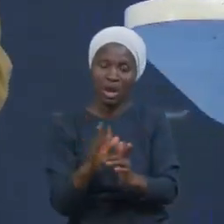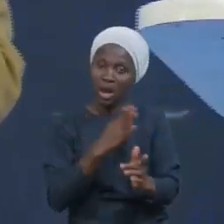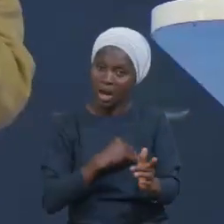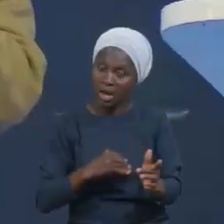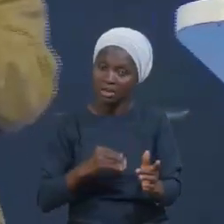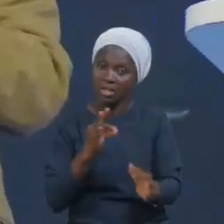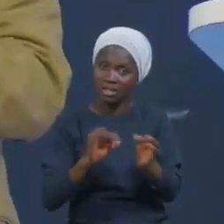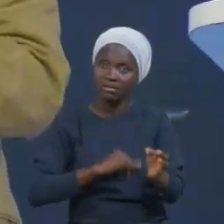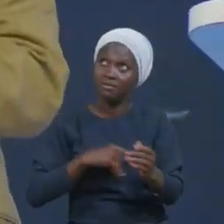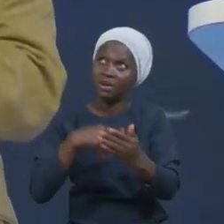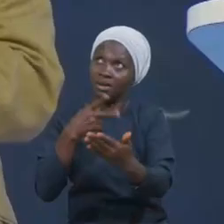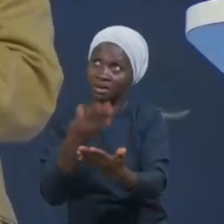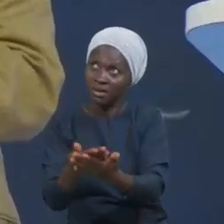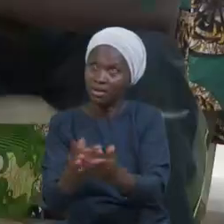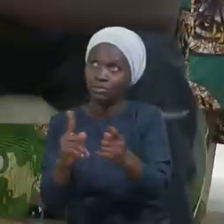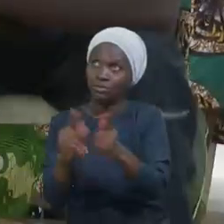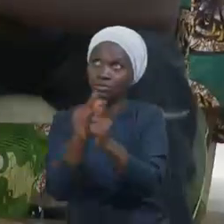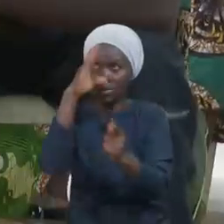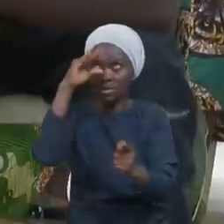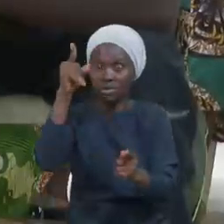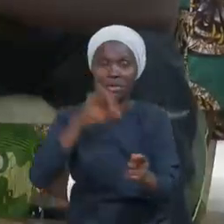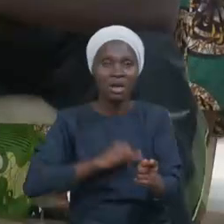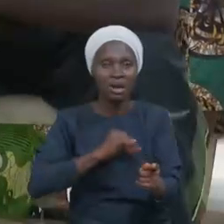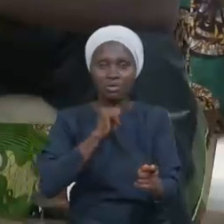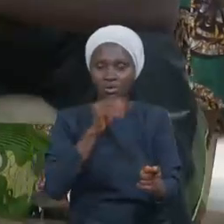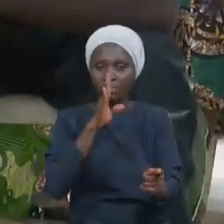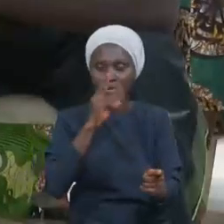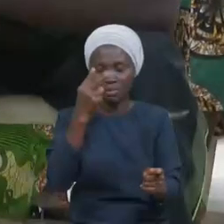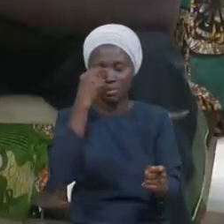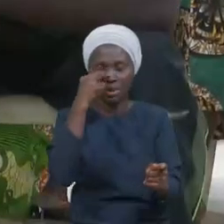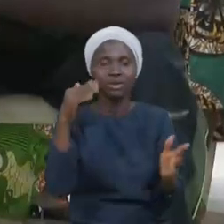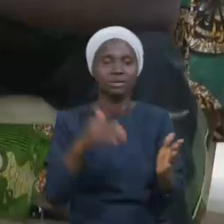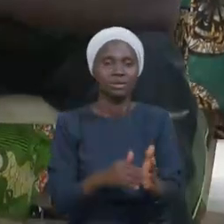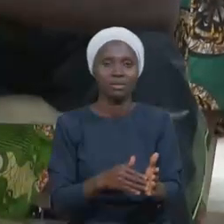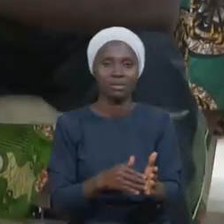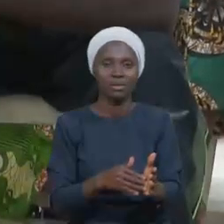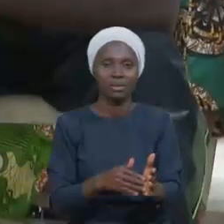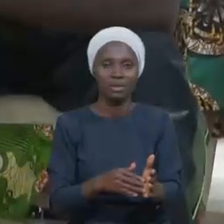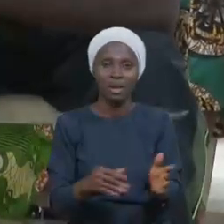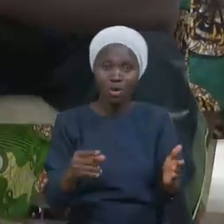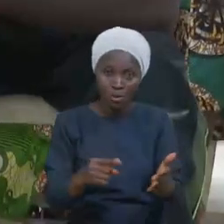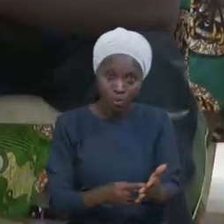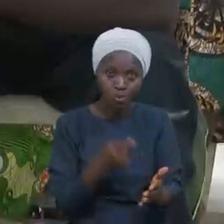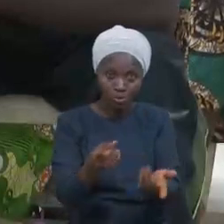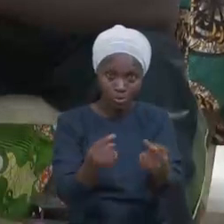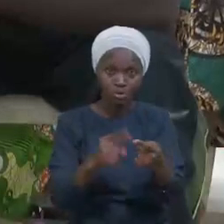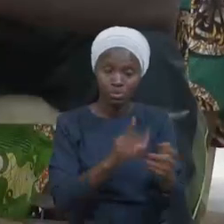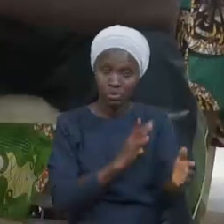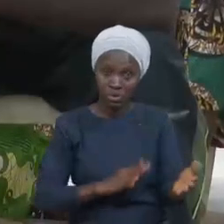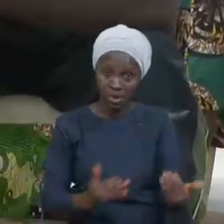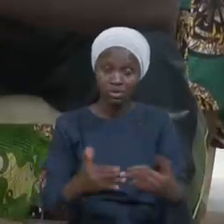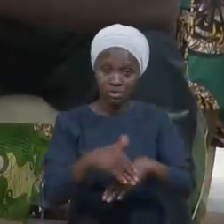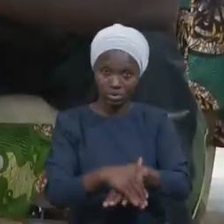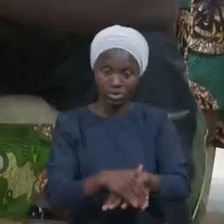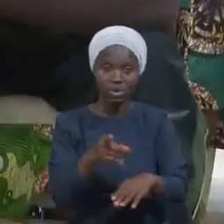I'll be blind no more. And once you come to Christ tonight, you are blind no more. Once you